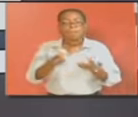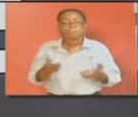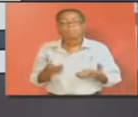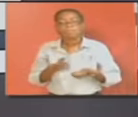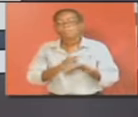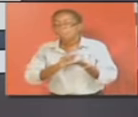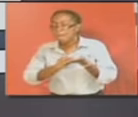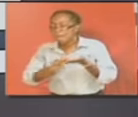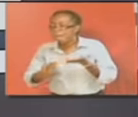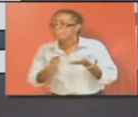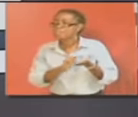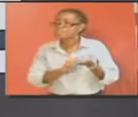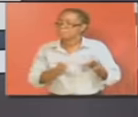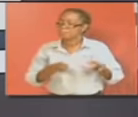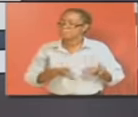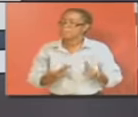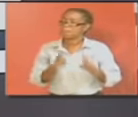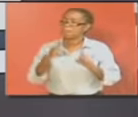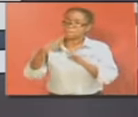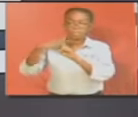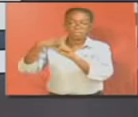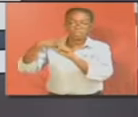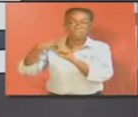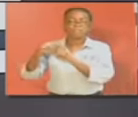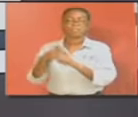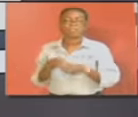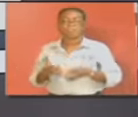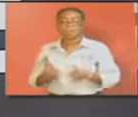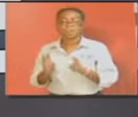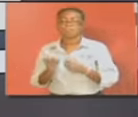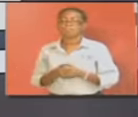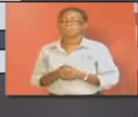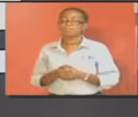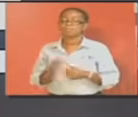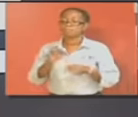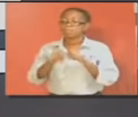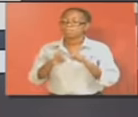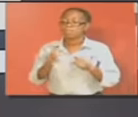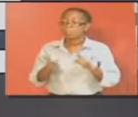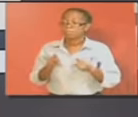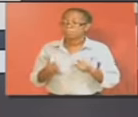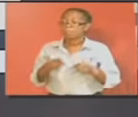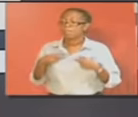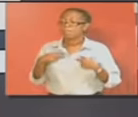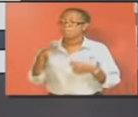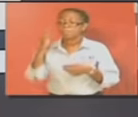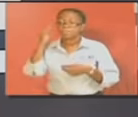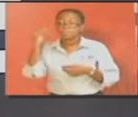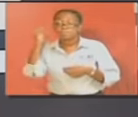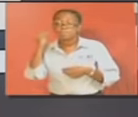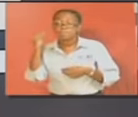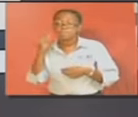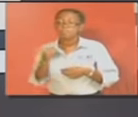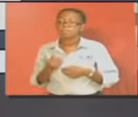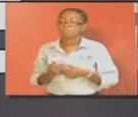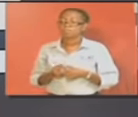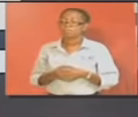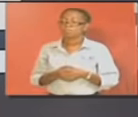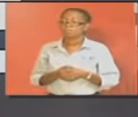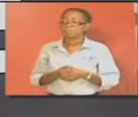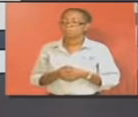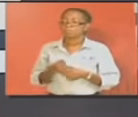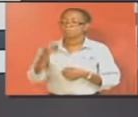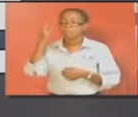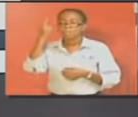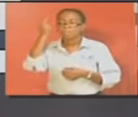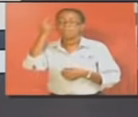in a positive way. So persons who would have gone through the experience, now you have 20/20 vision and you understand